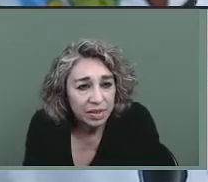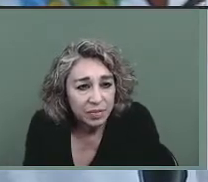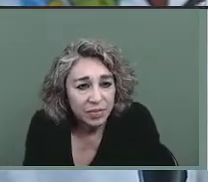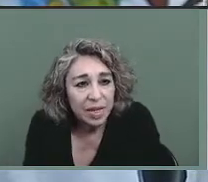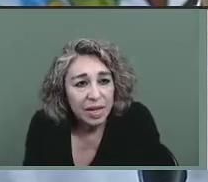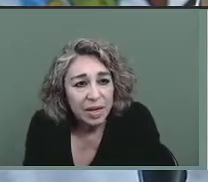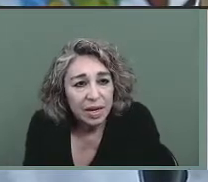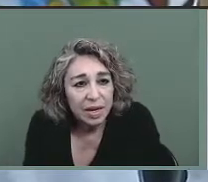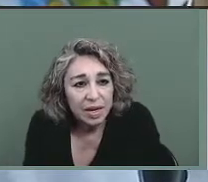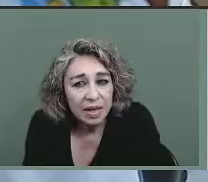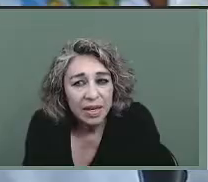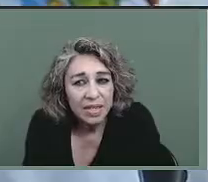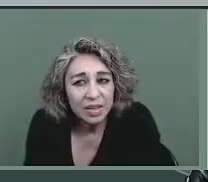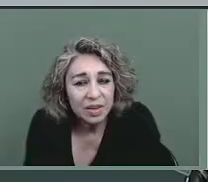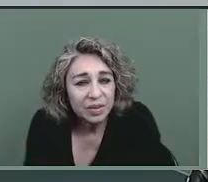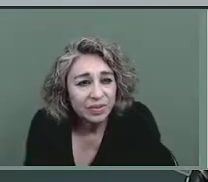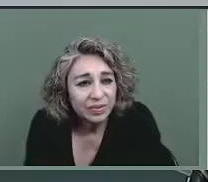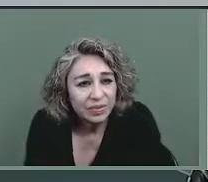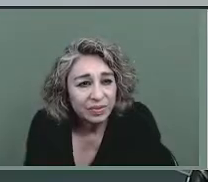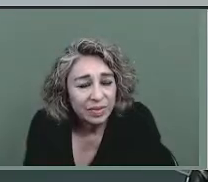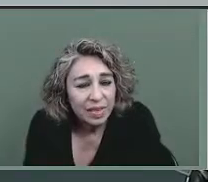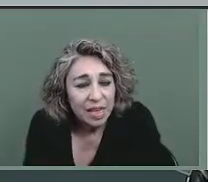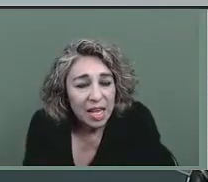Sir, let's go.